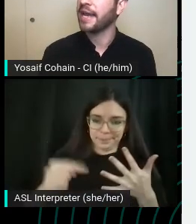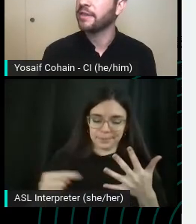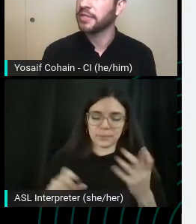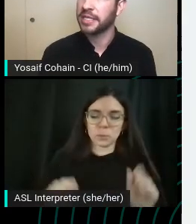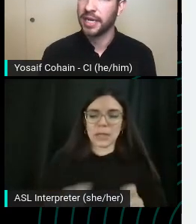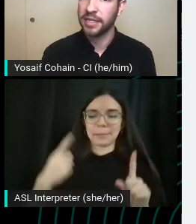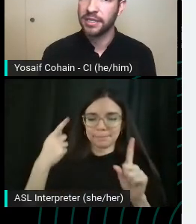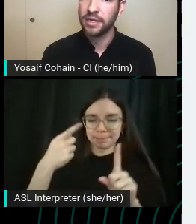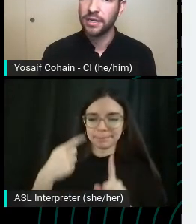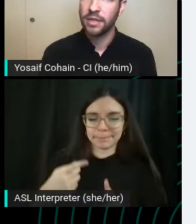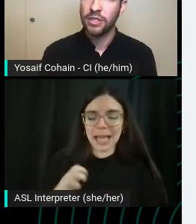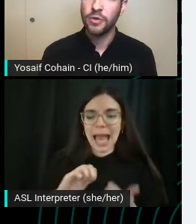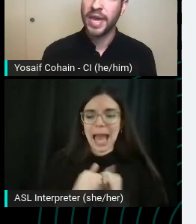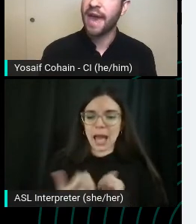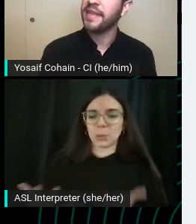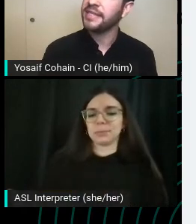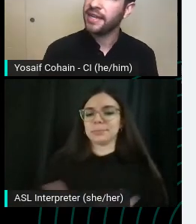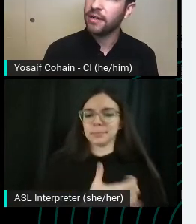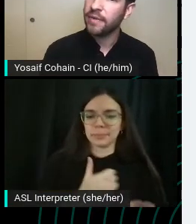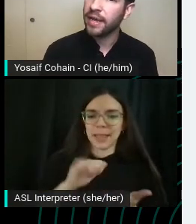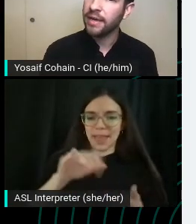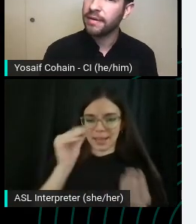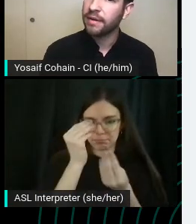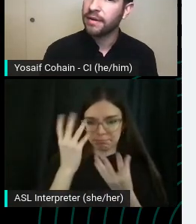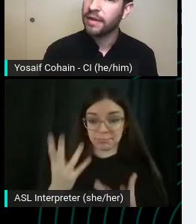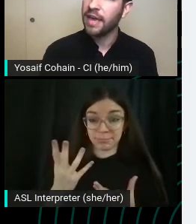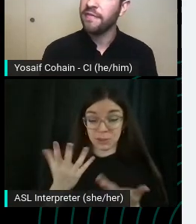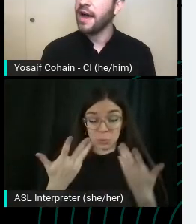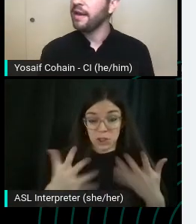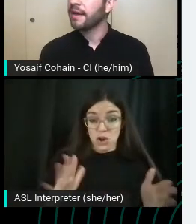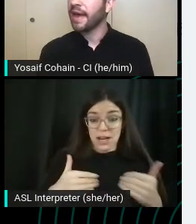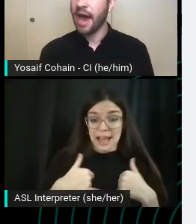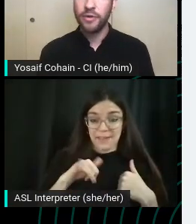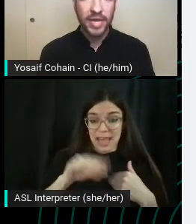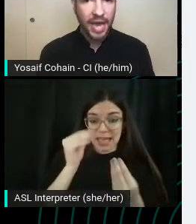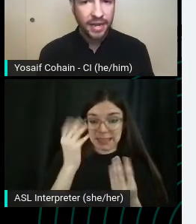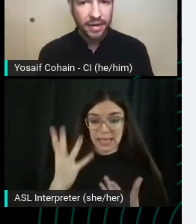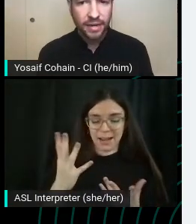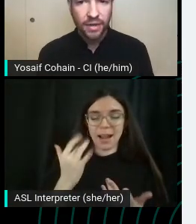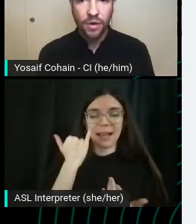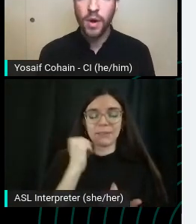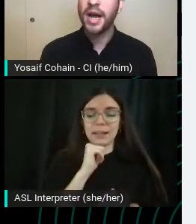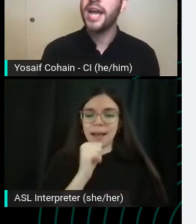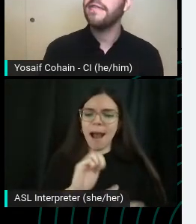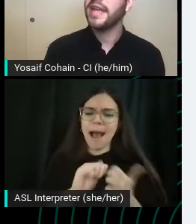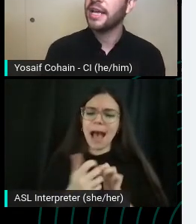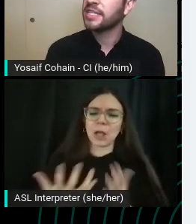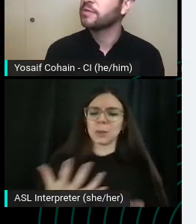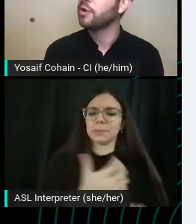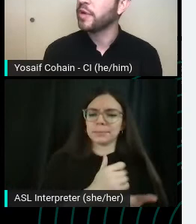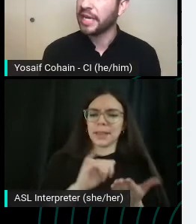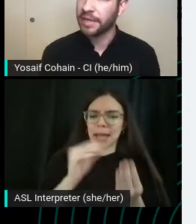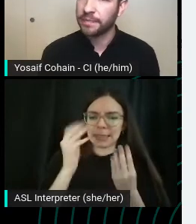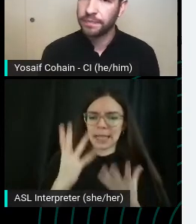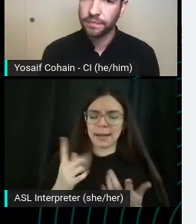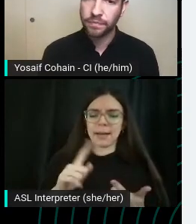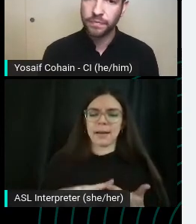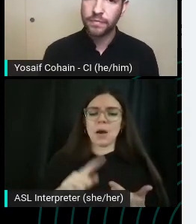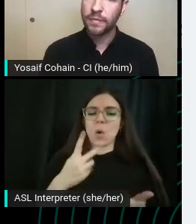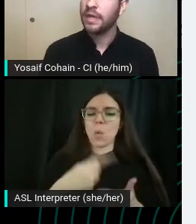about getting those insights. Do we have that data already? If not, how do we get it? What kind of analysis would we